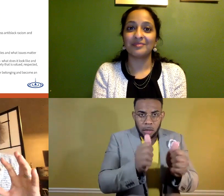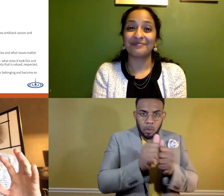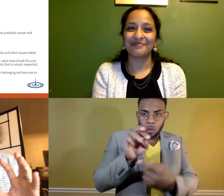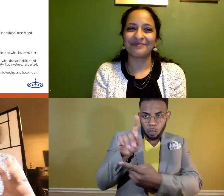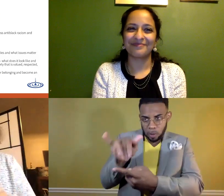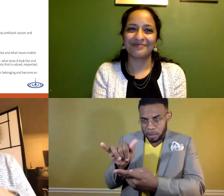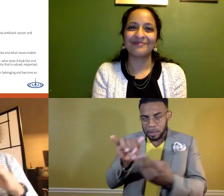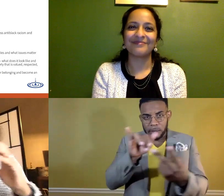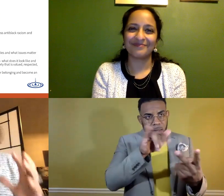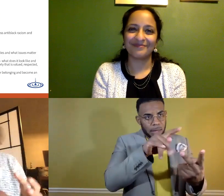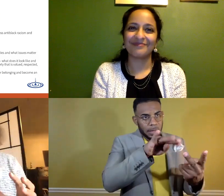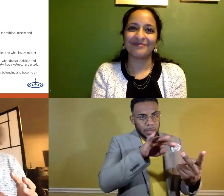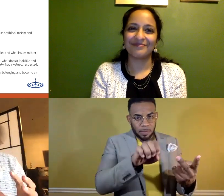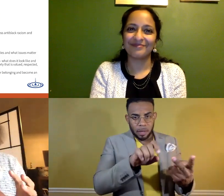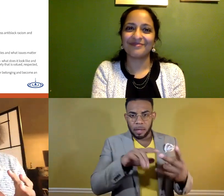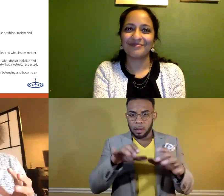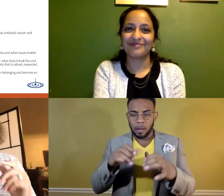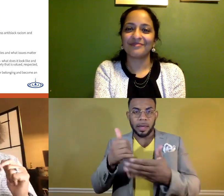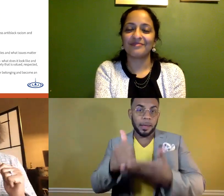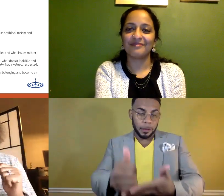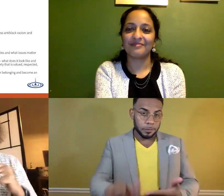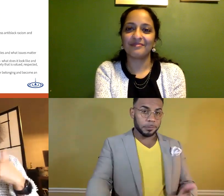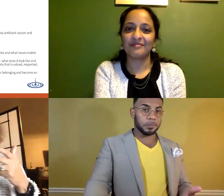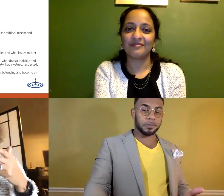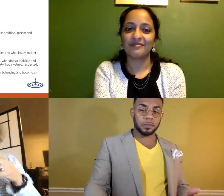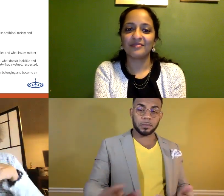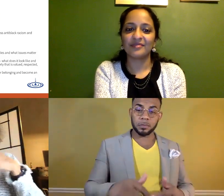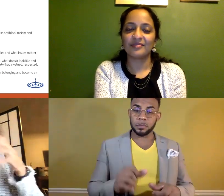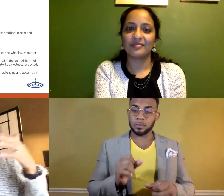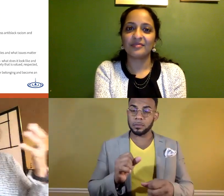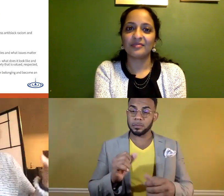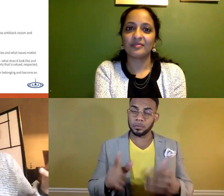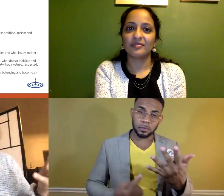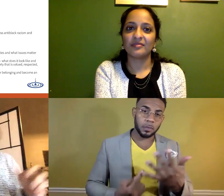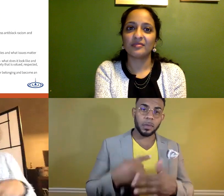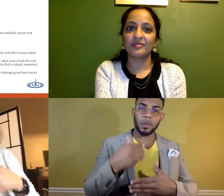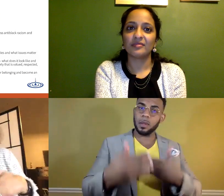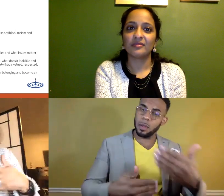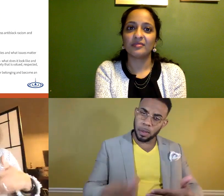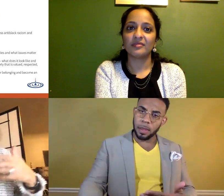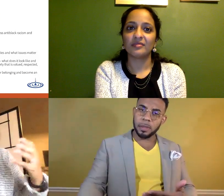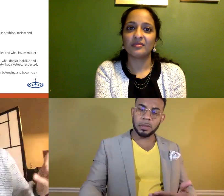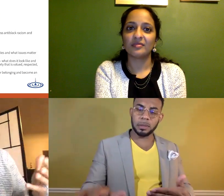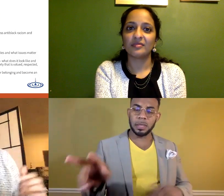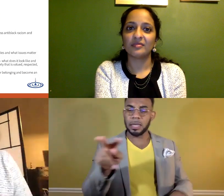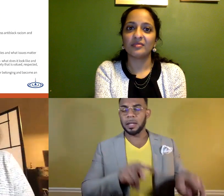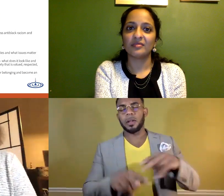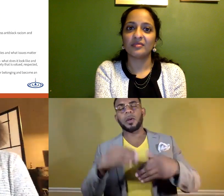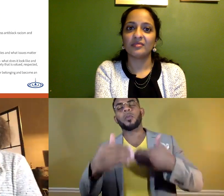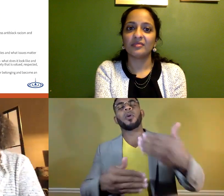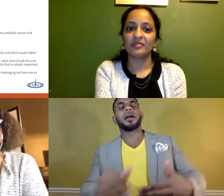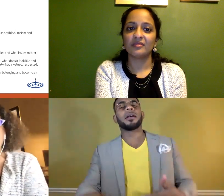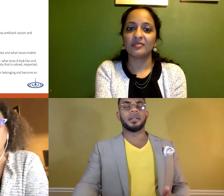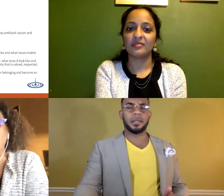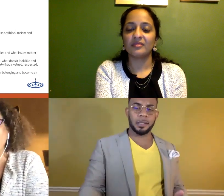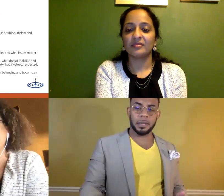Rusty and Yvette and the party's help to go through a process, an exploration process.